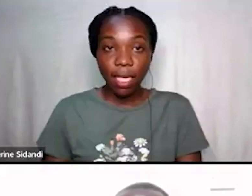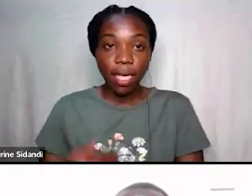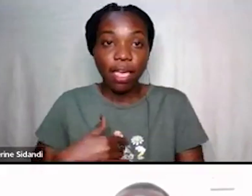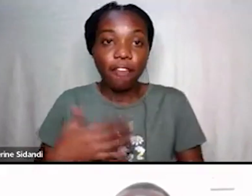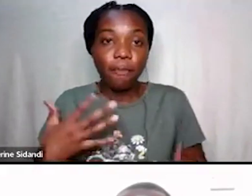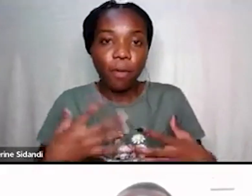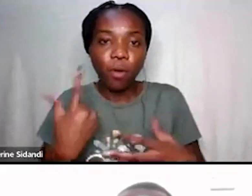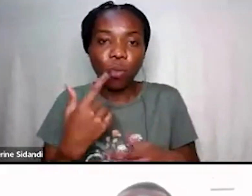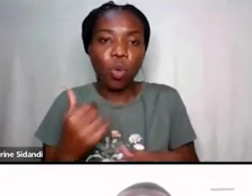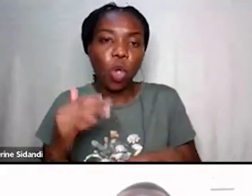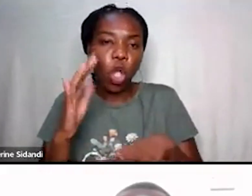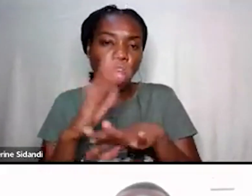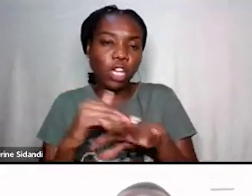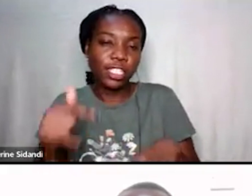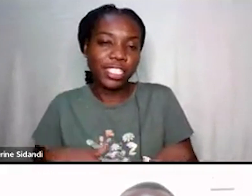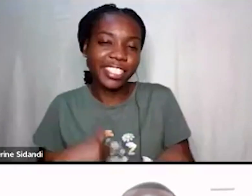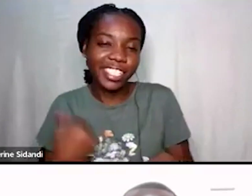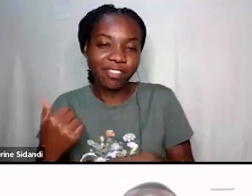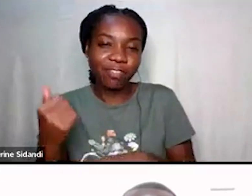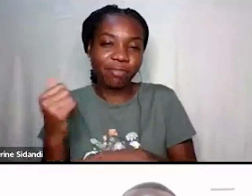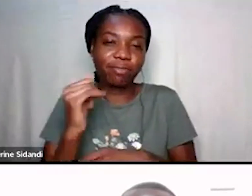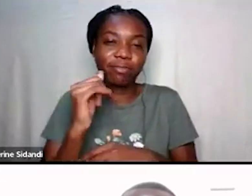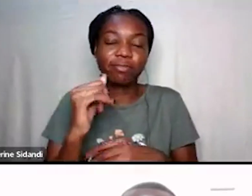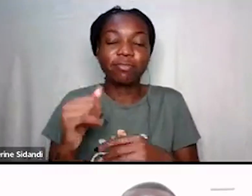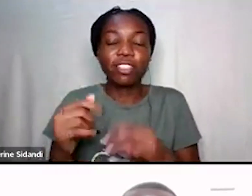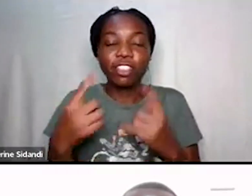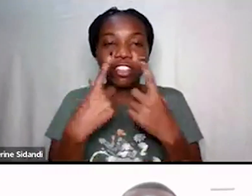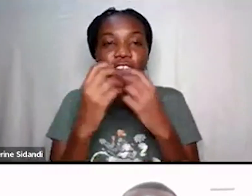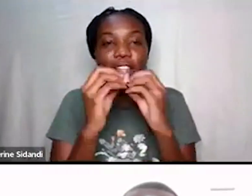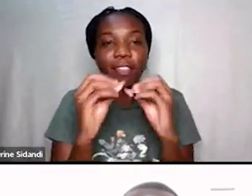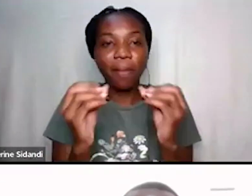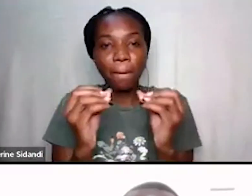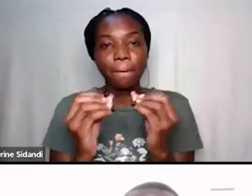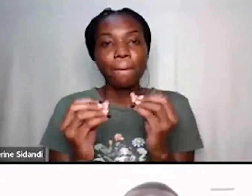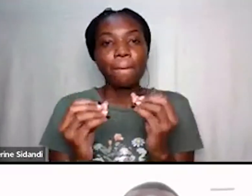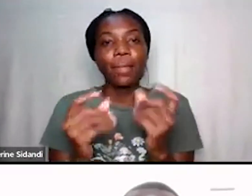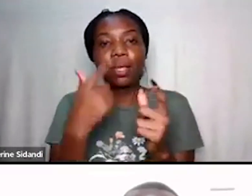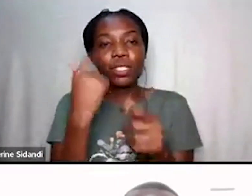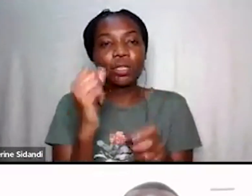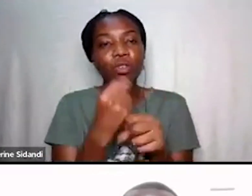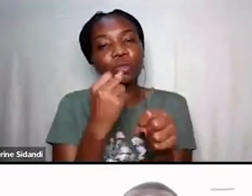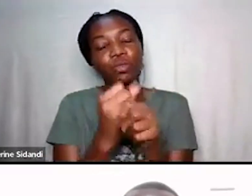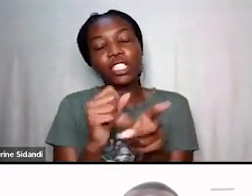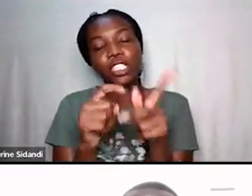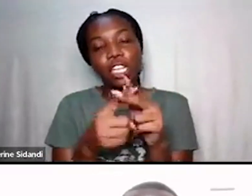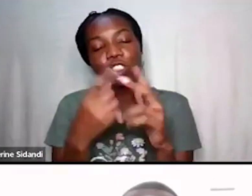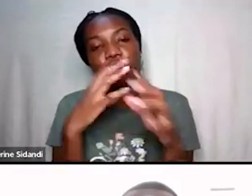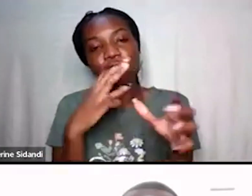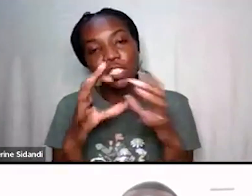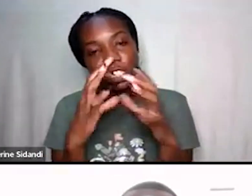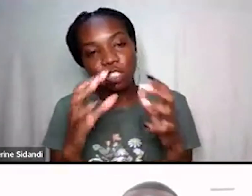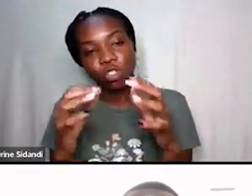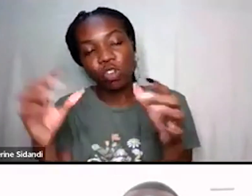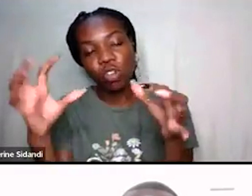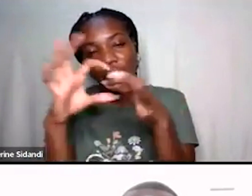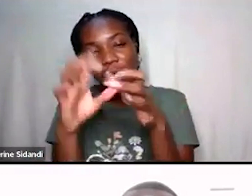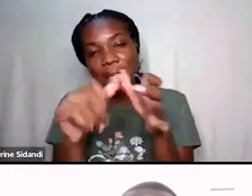themselves introverts. They say they're not able to start conversations. They say they do not know how to connect with other